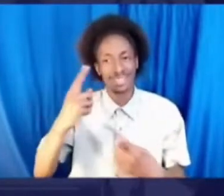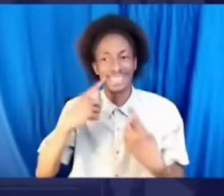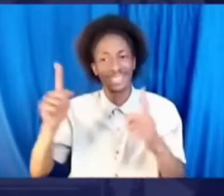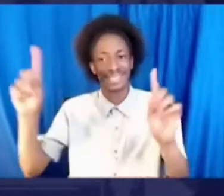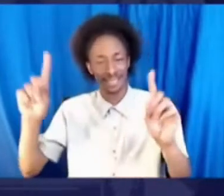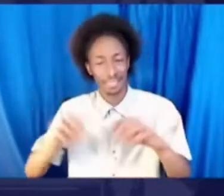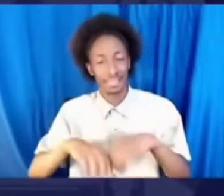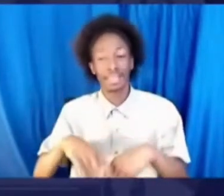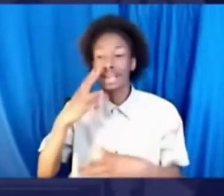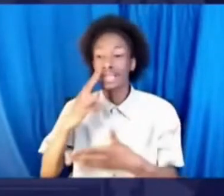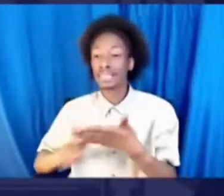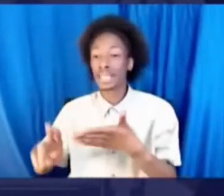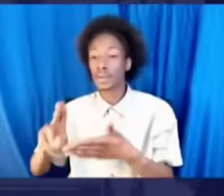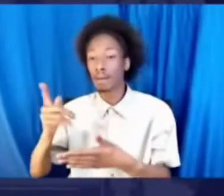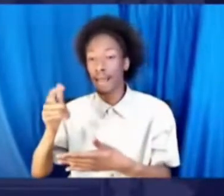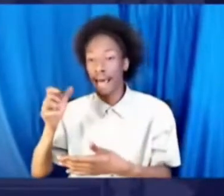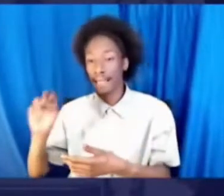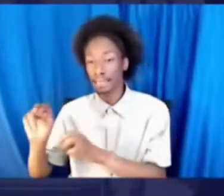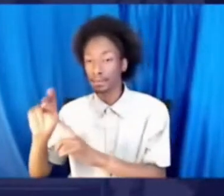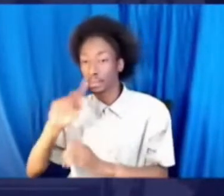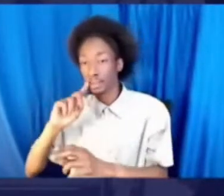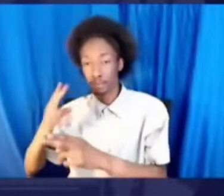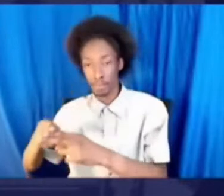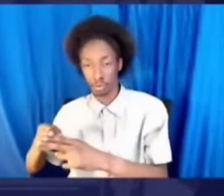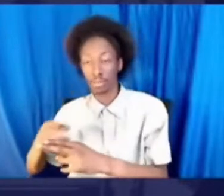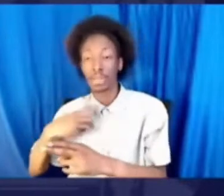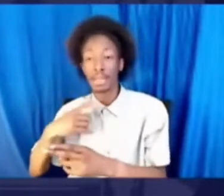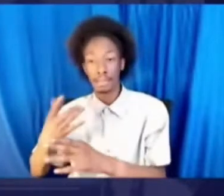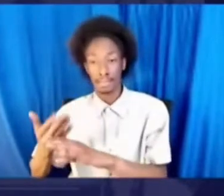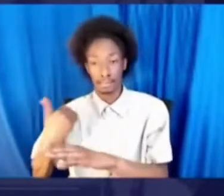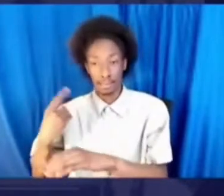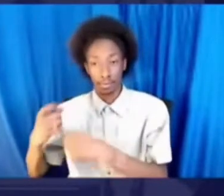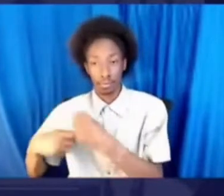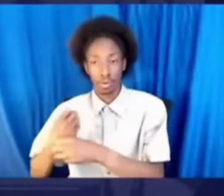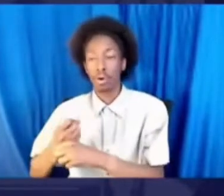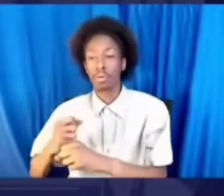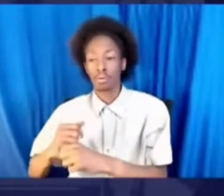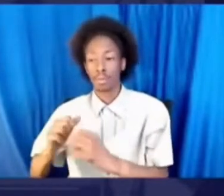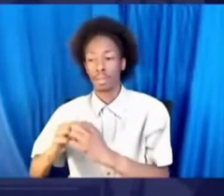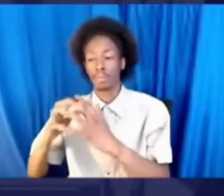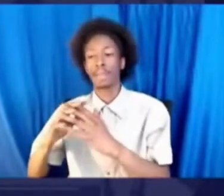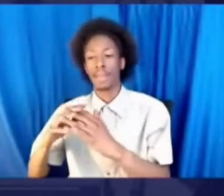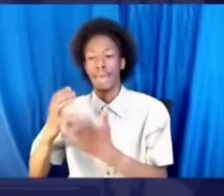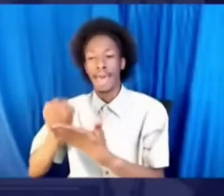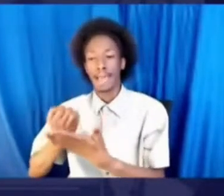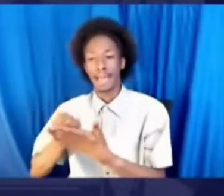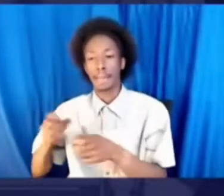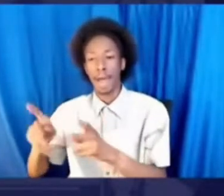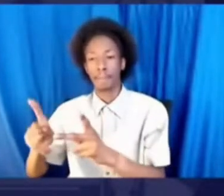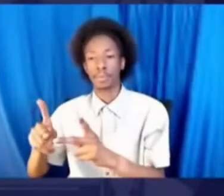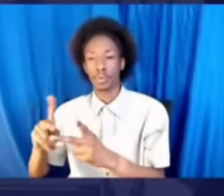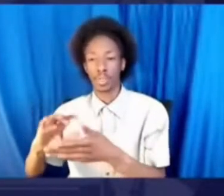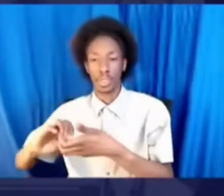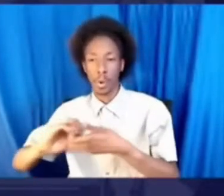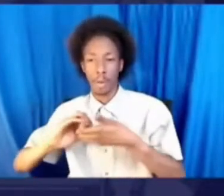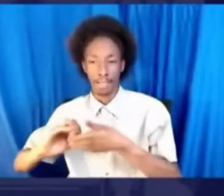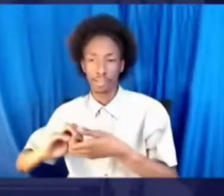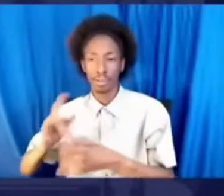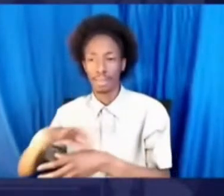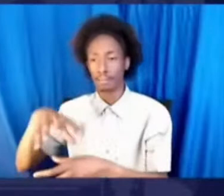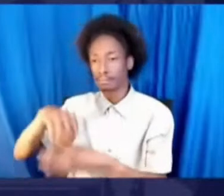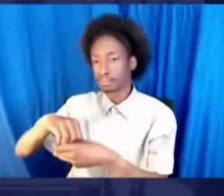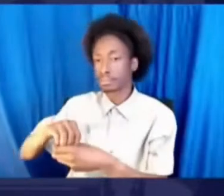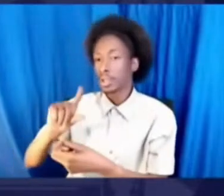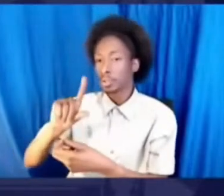Yellen mentioned, earlier this year, we launched the Economic Opportunity Coalition. This coalition consists of over 20